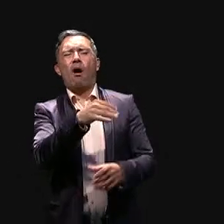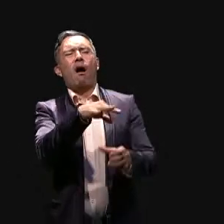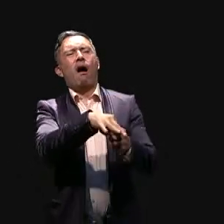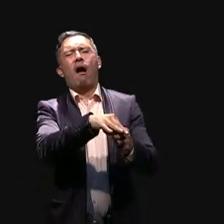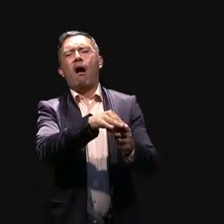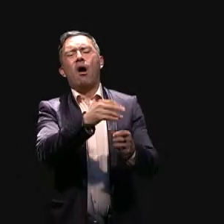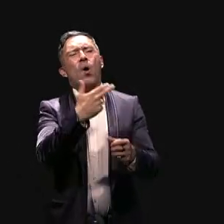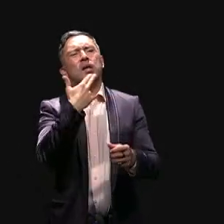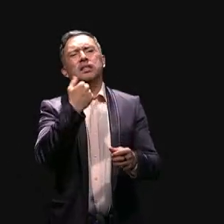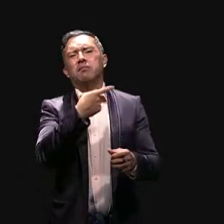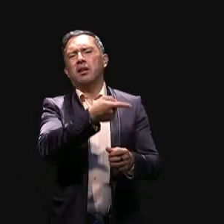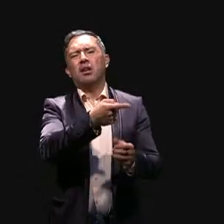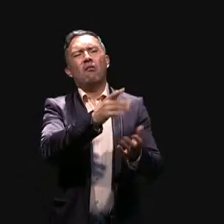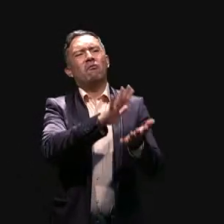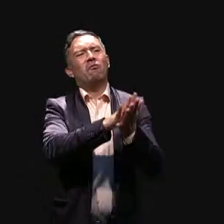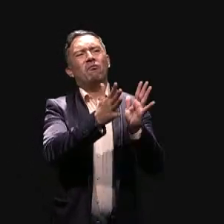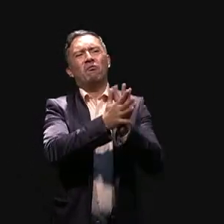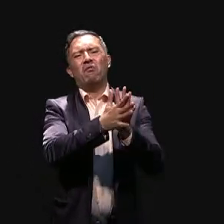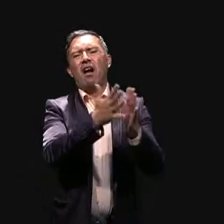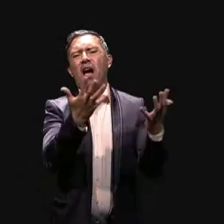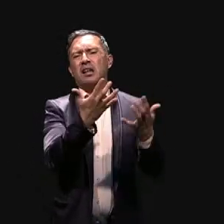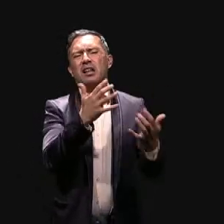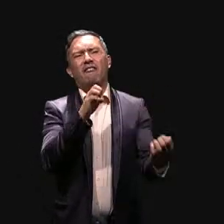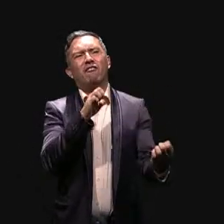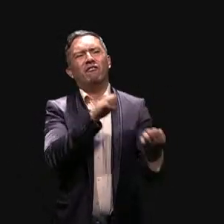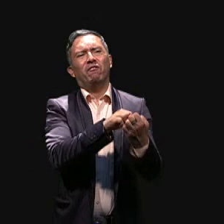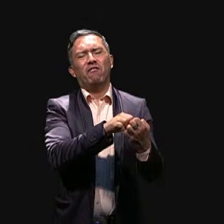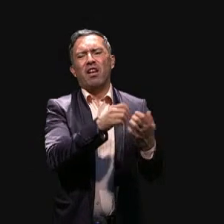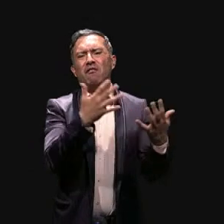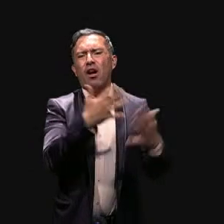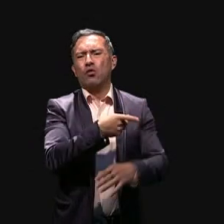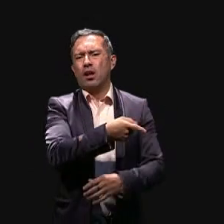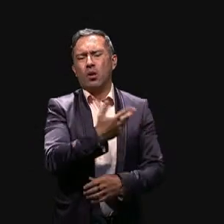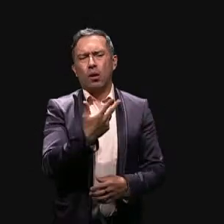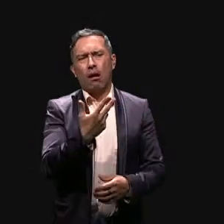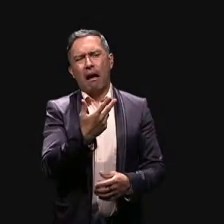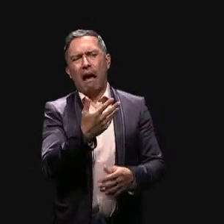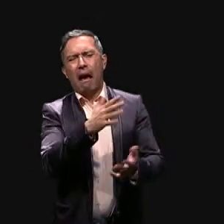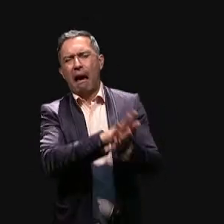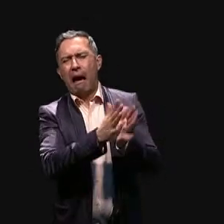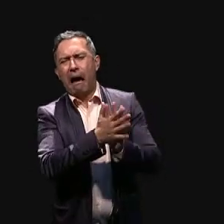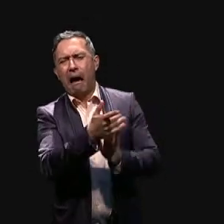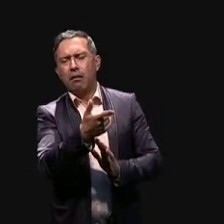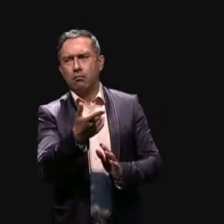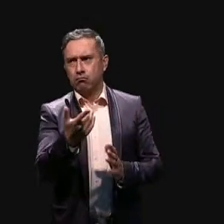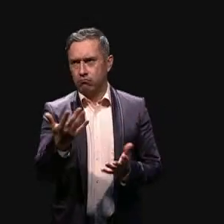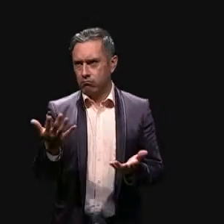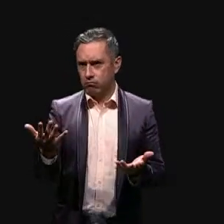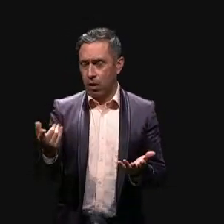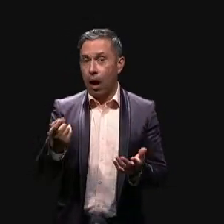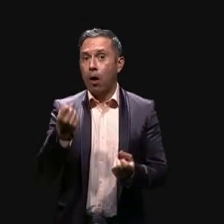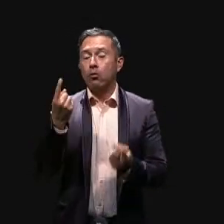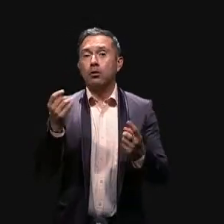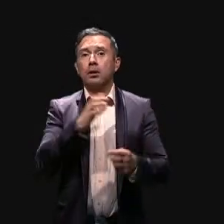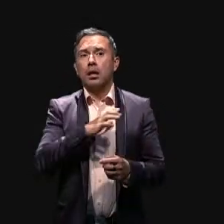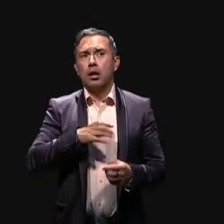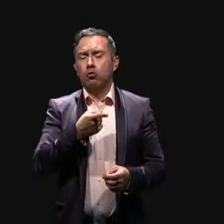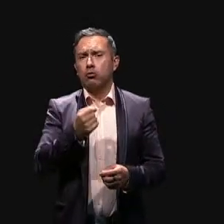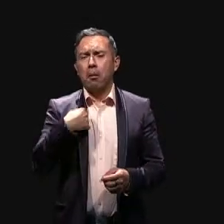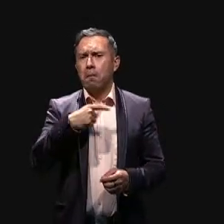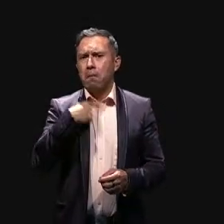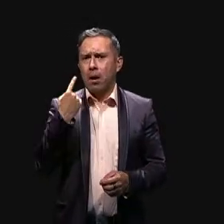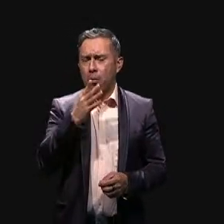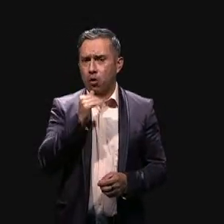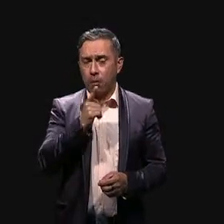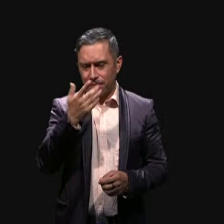could ever possibly lose, and we all know that every election has losers and winners. And